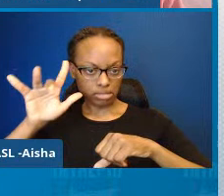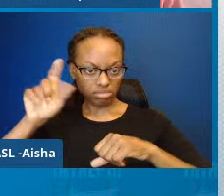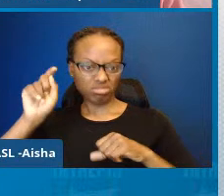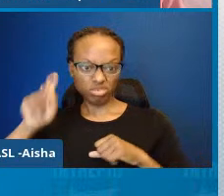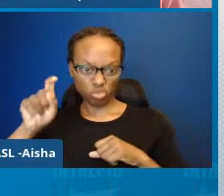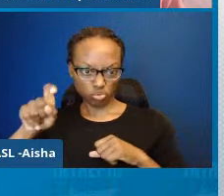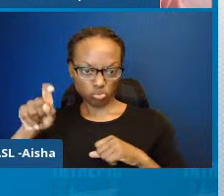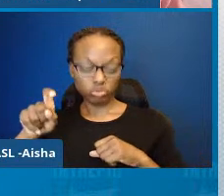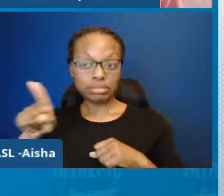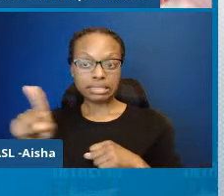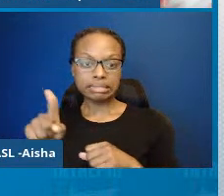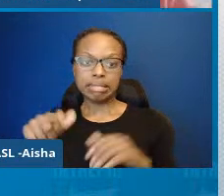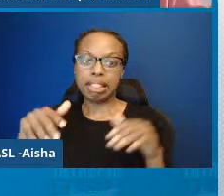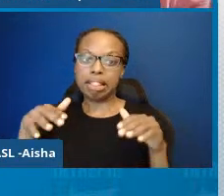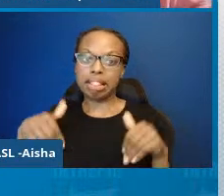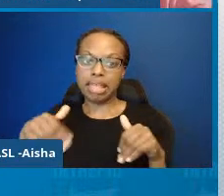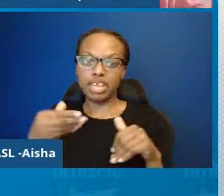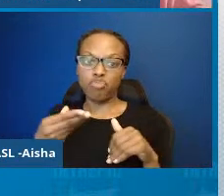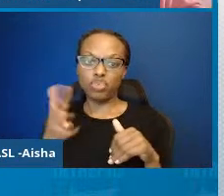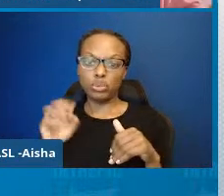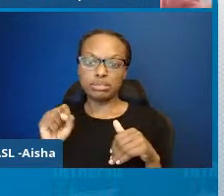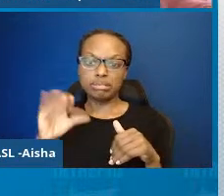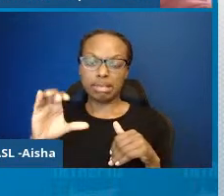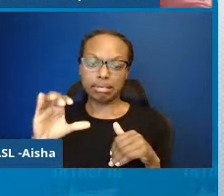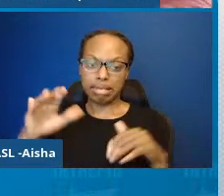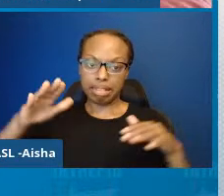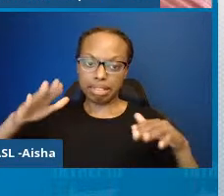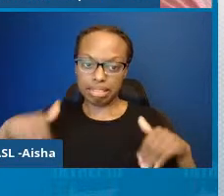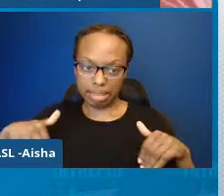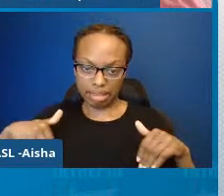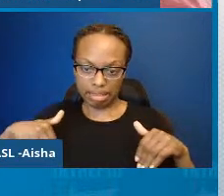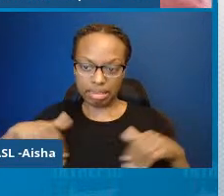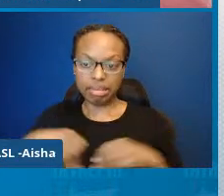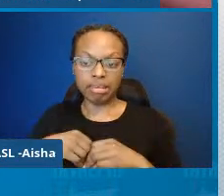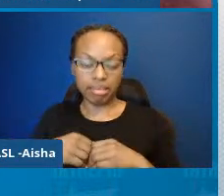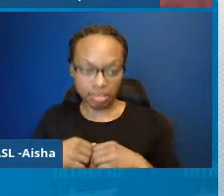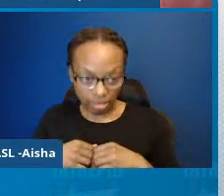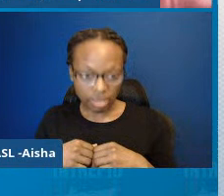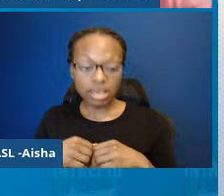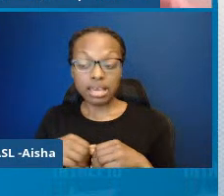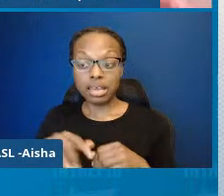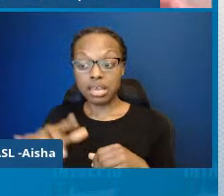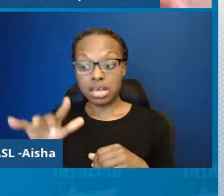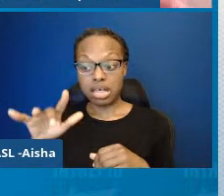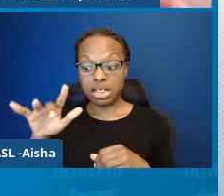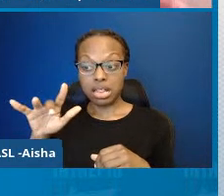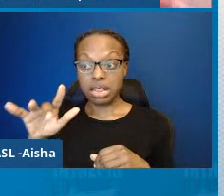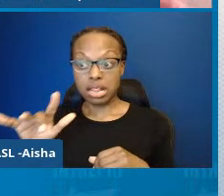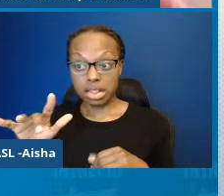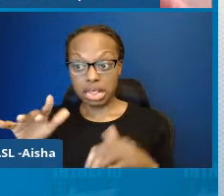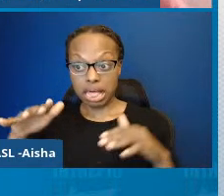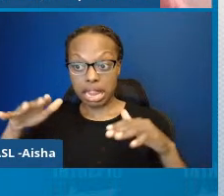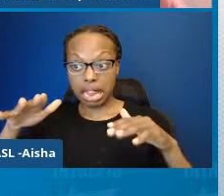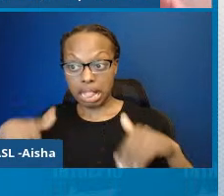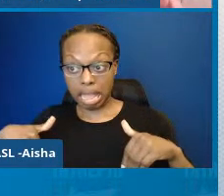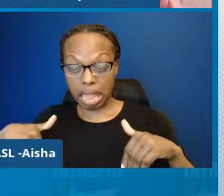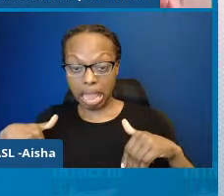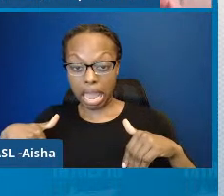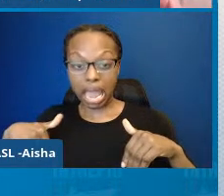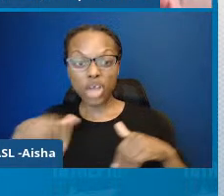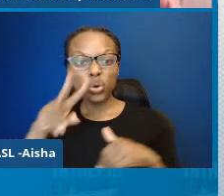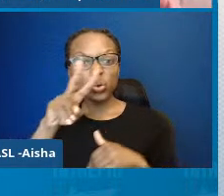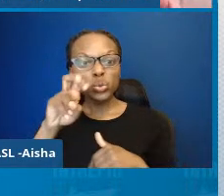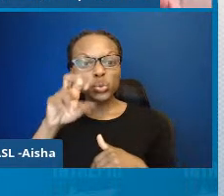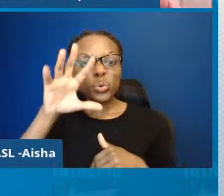button. And in those few seconds, that took him 250 miles off his